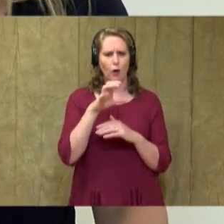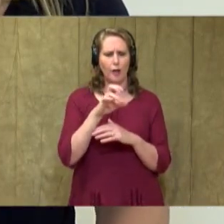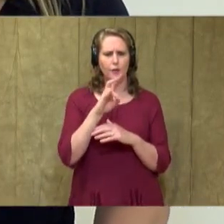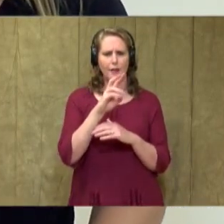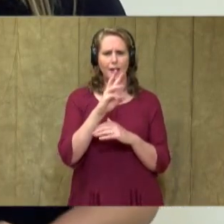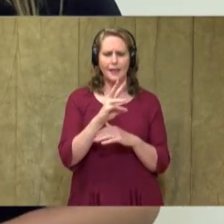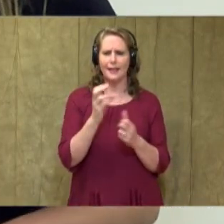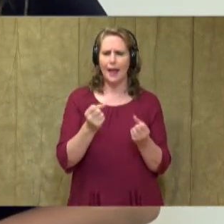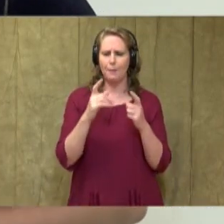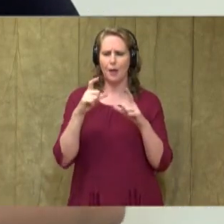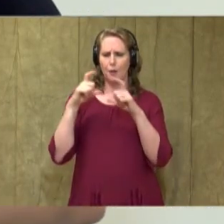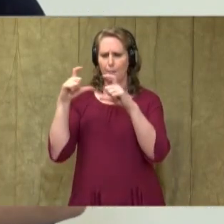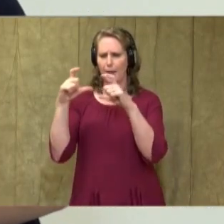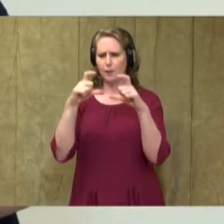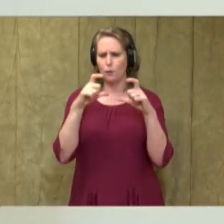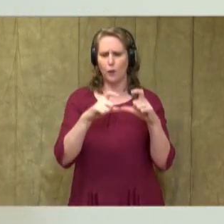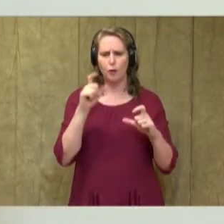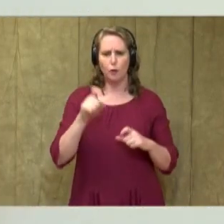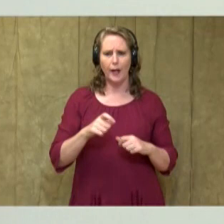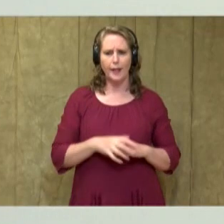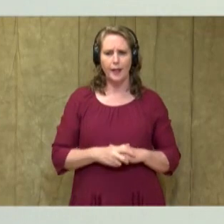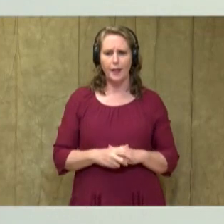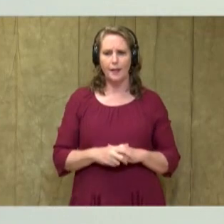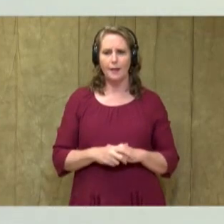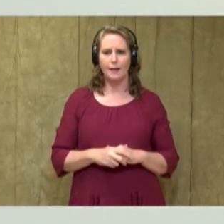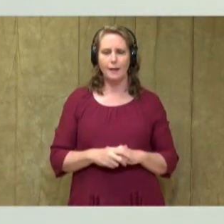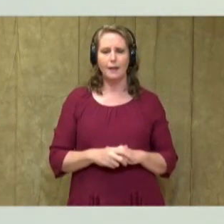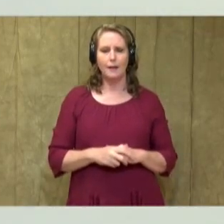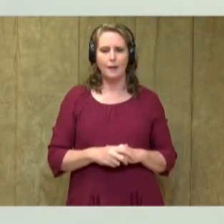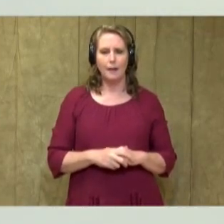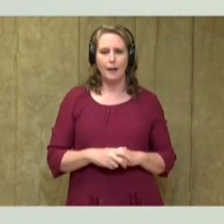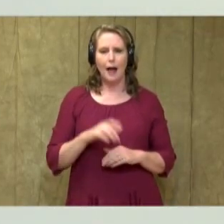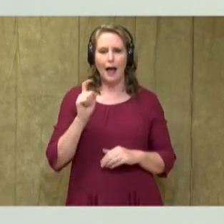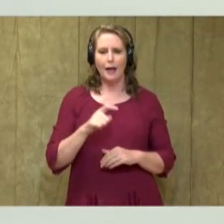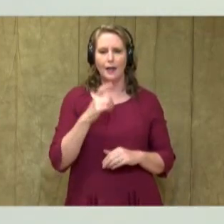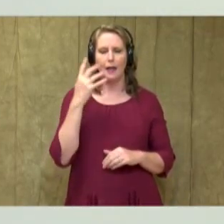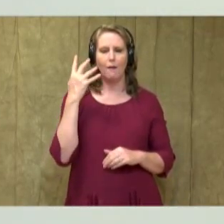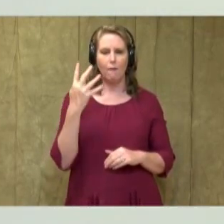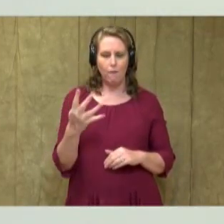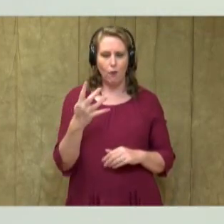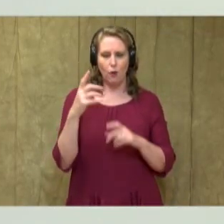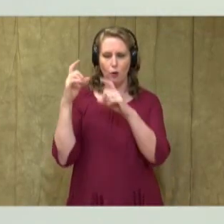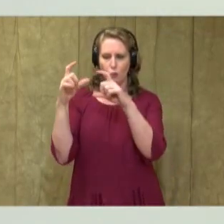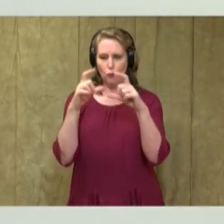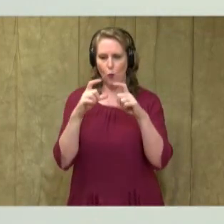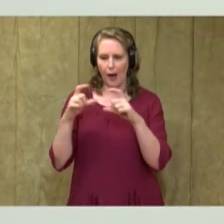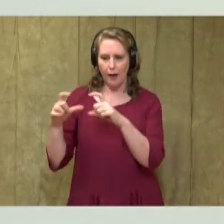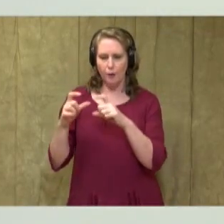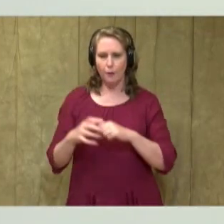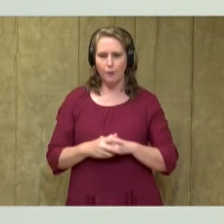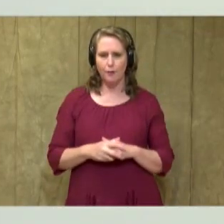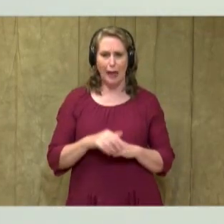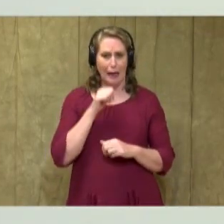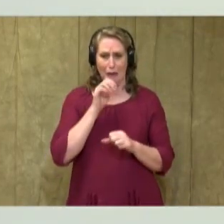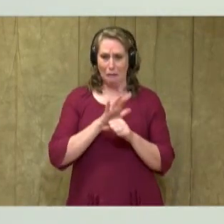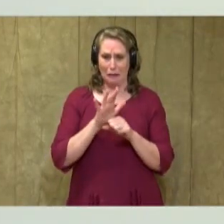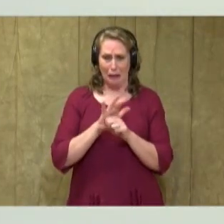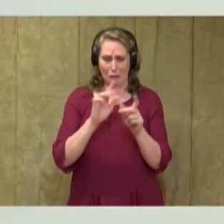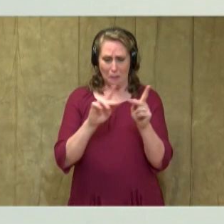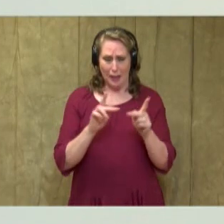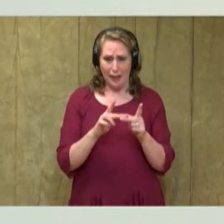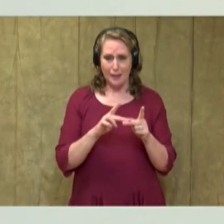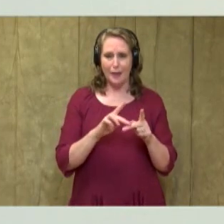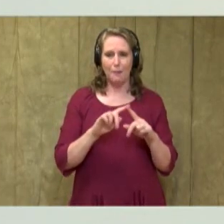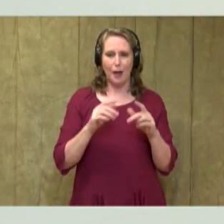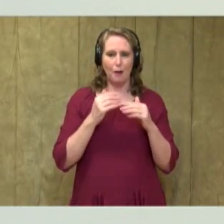big squares would I need? All right, I would need 4 of these big squares. I don't have a whole lot of room,